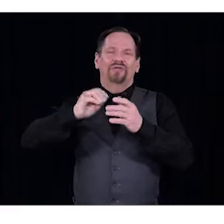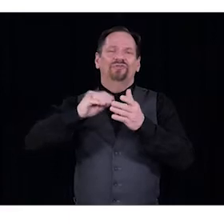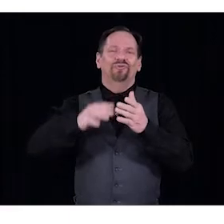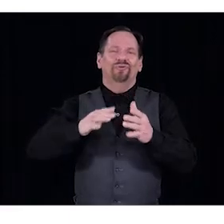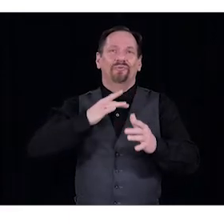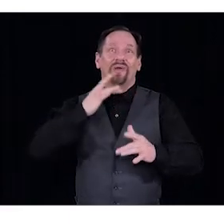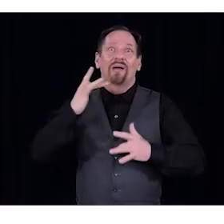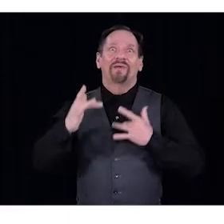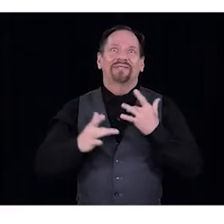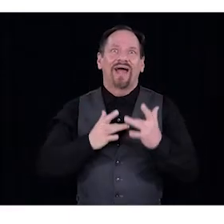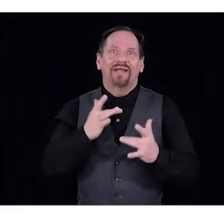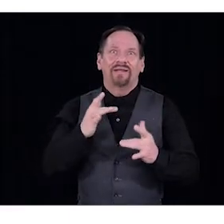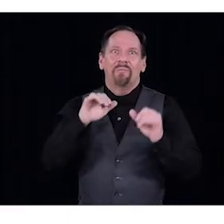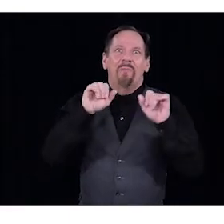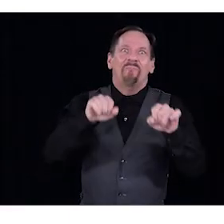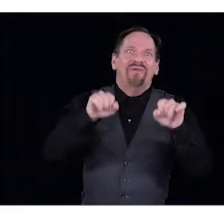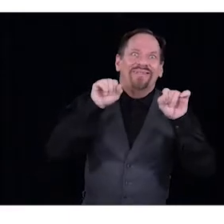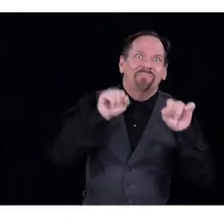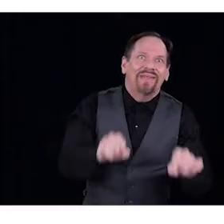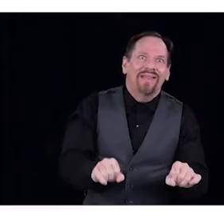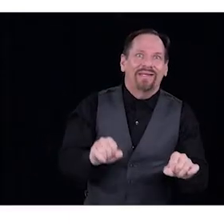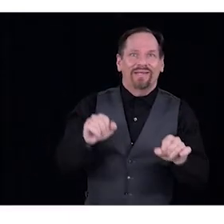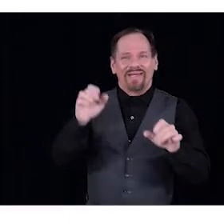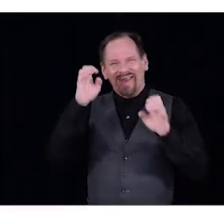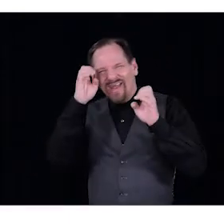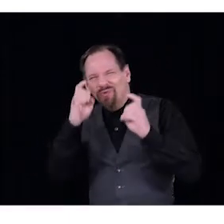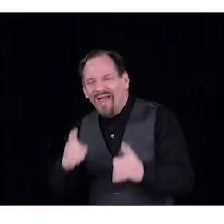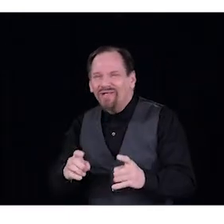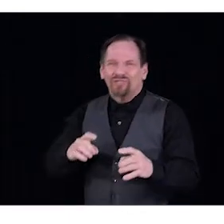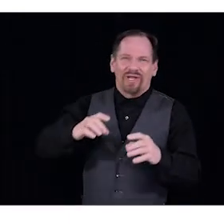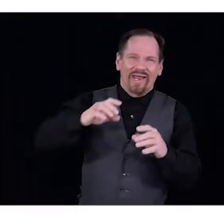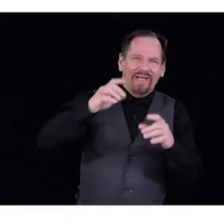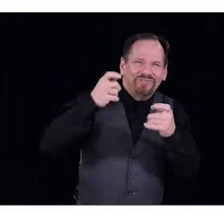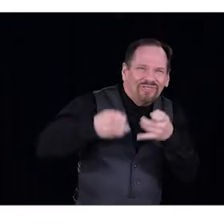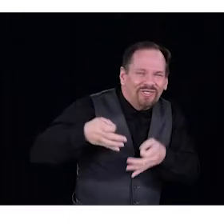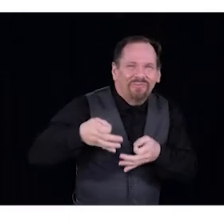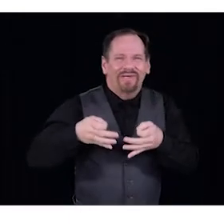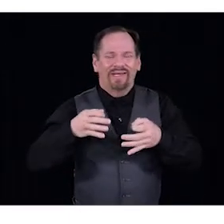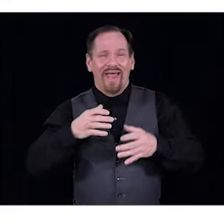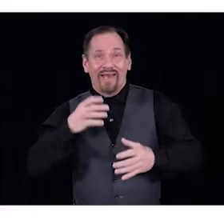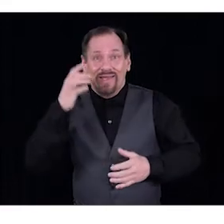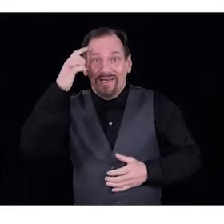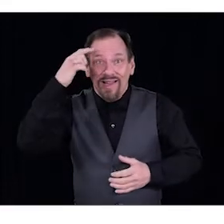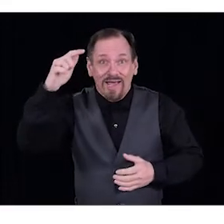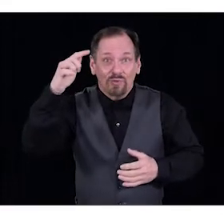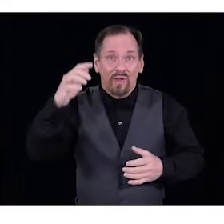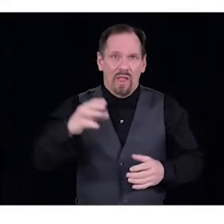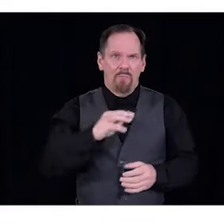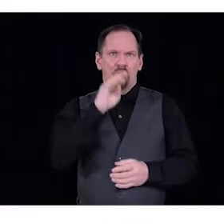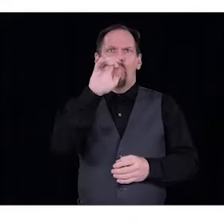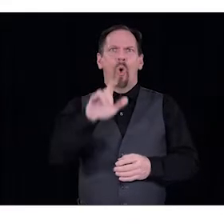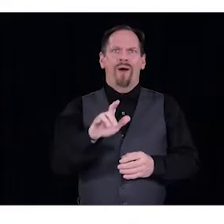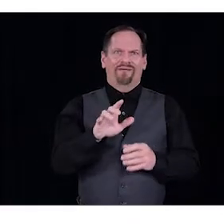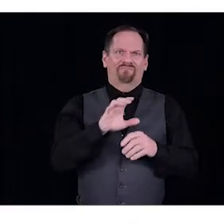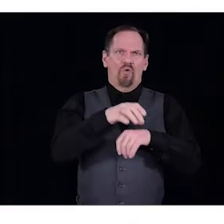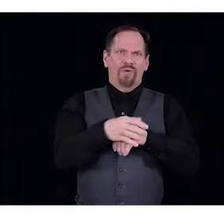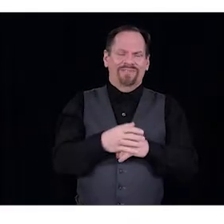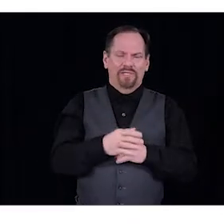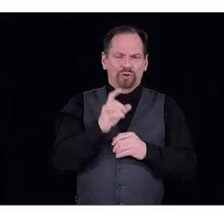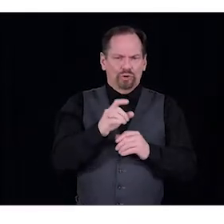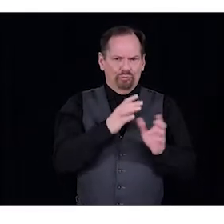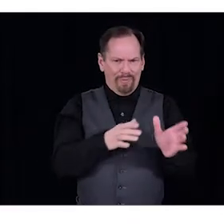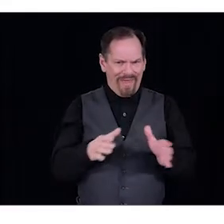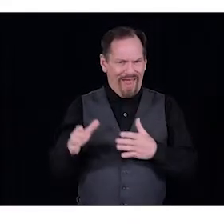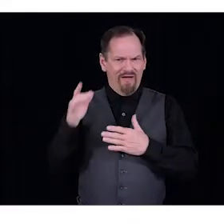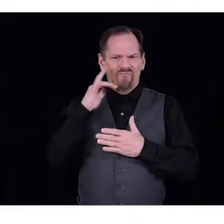methods, develop powers, strengthen judgment, and invigorate the intellectual and moral forces. It should prepare for